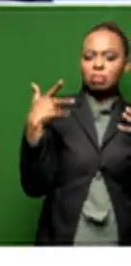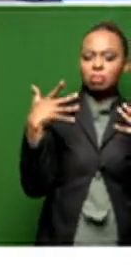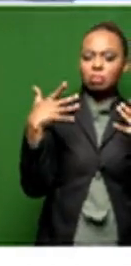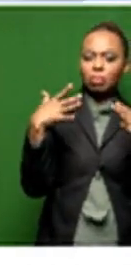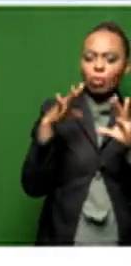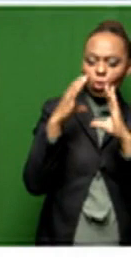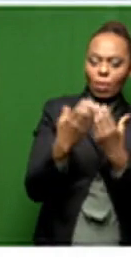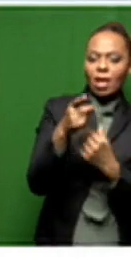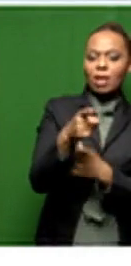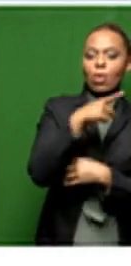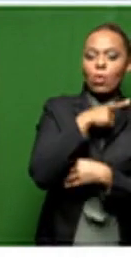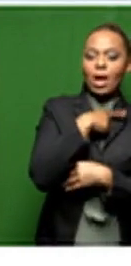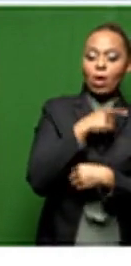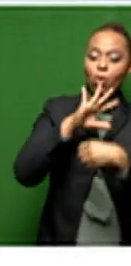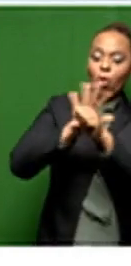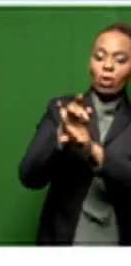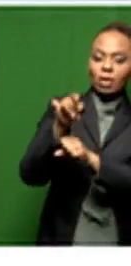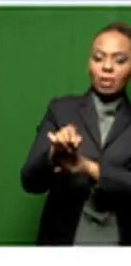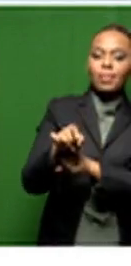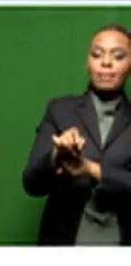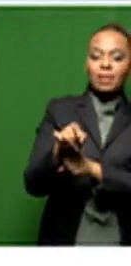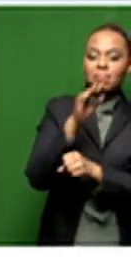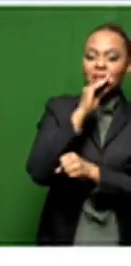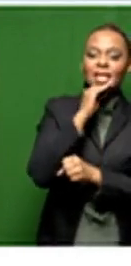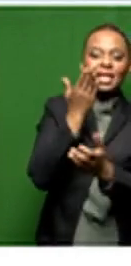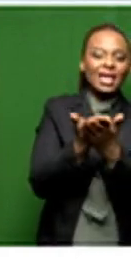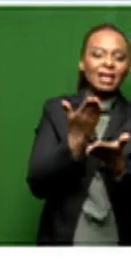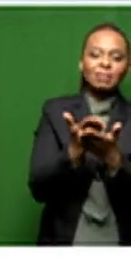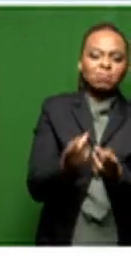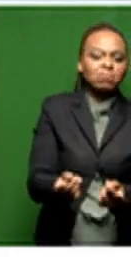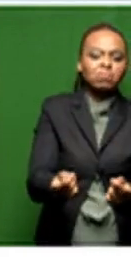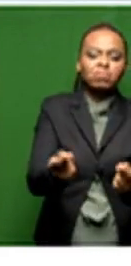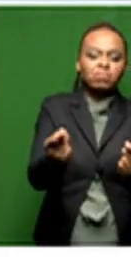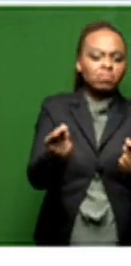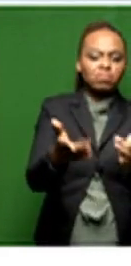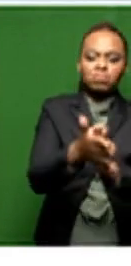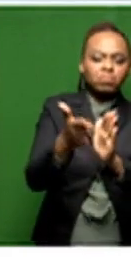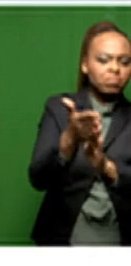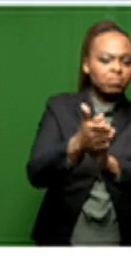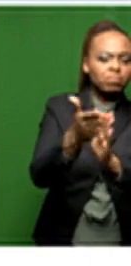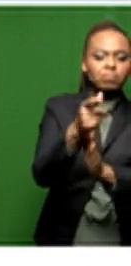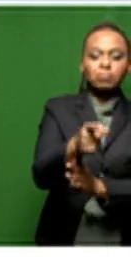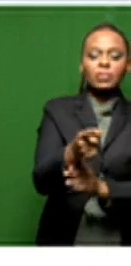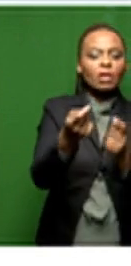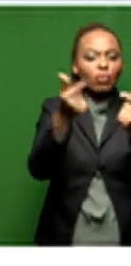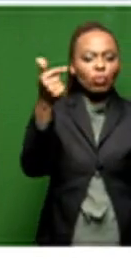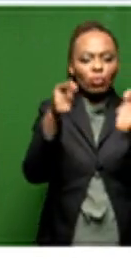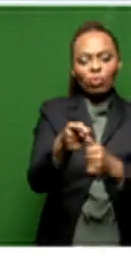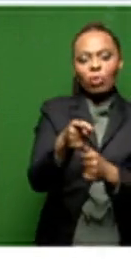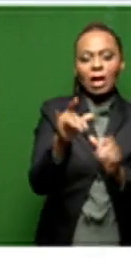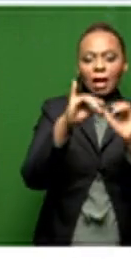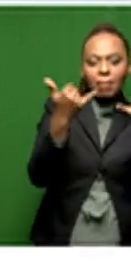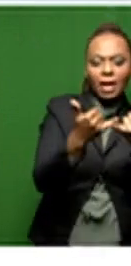of COVID, this is going to get accelerated. Fuel companies are looking for methods,